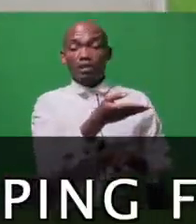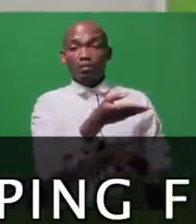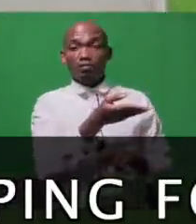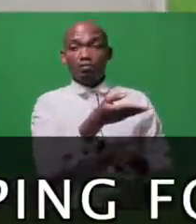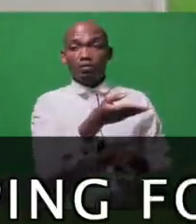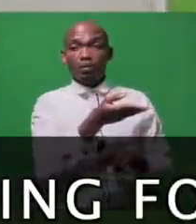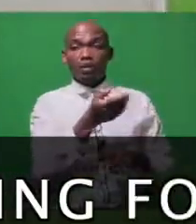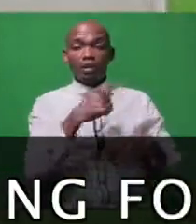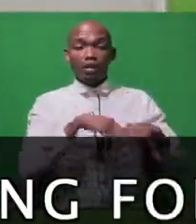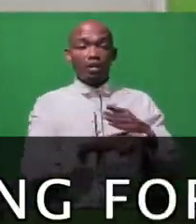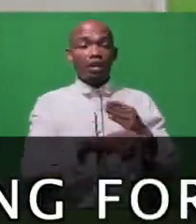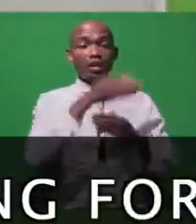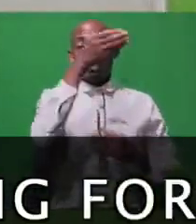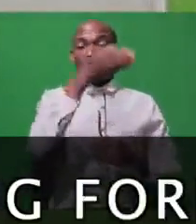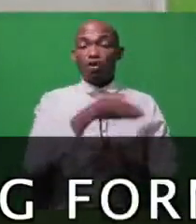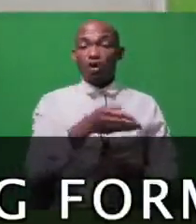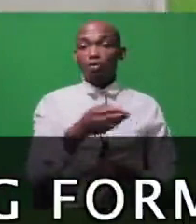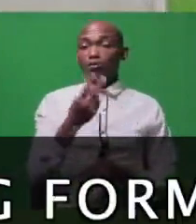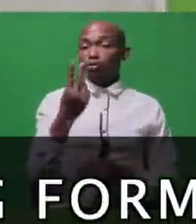column